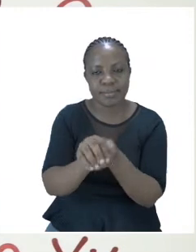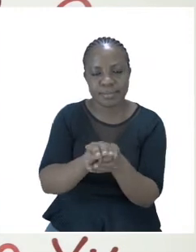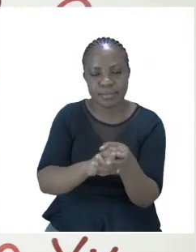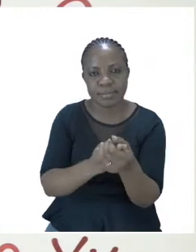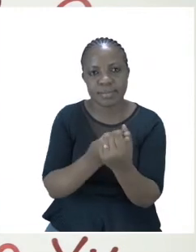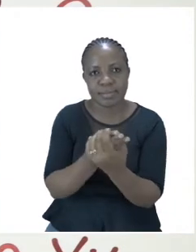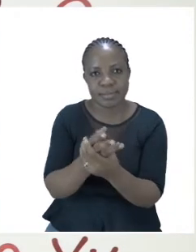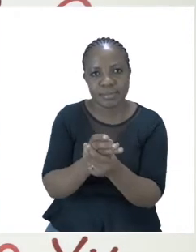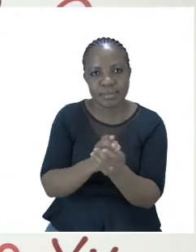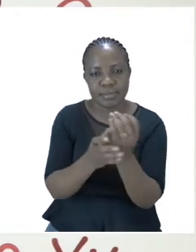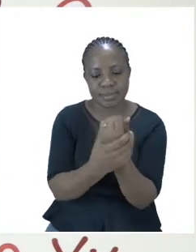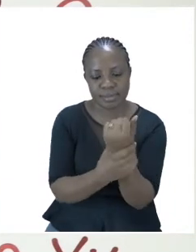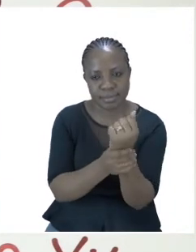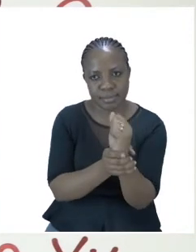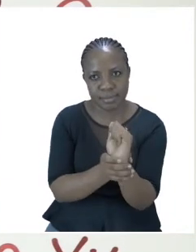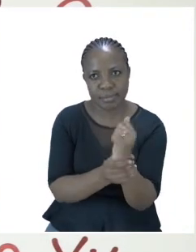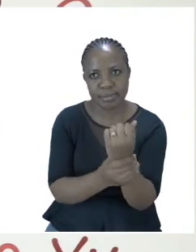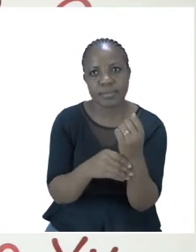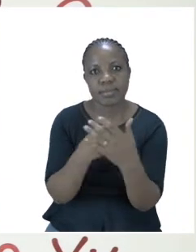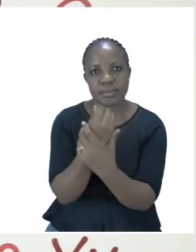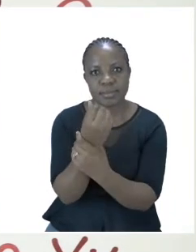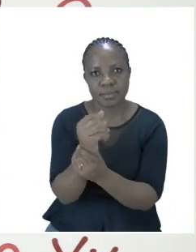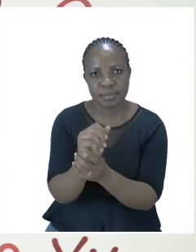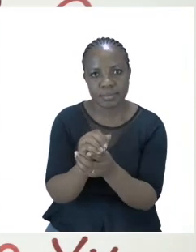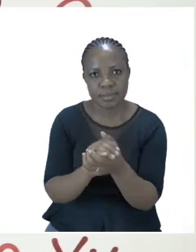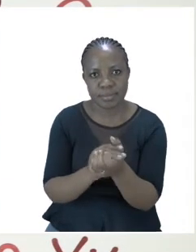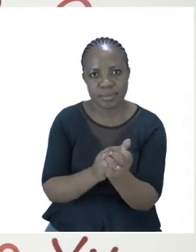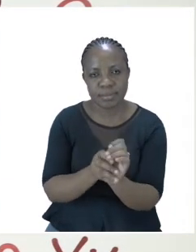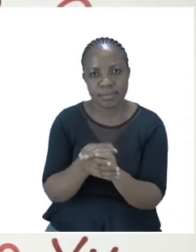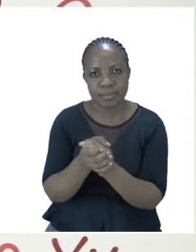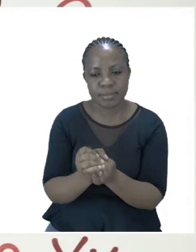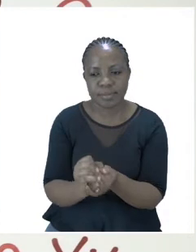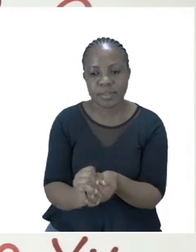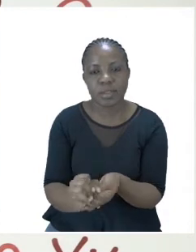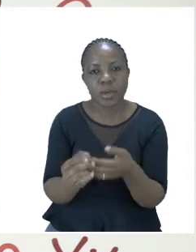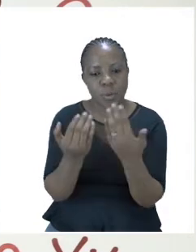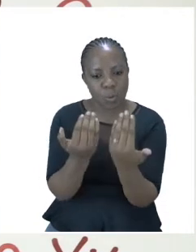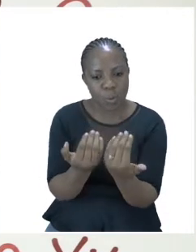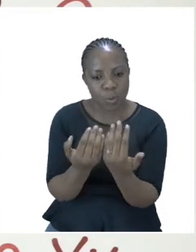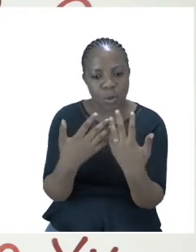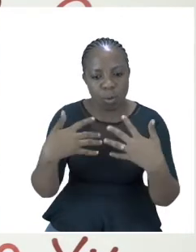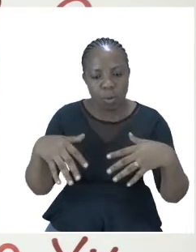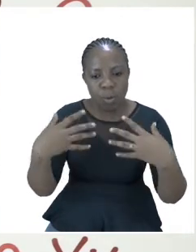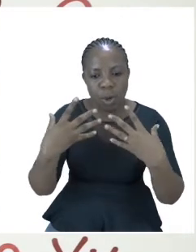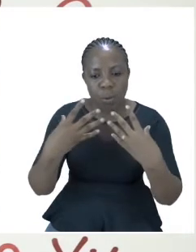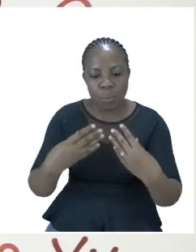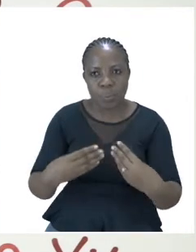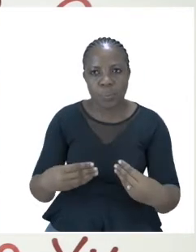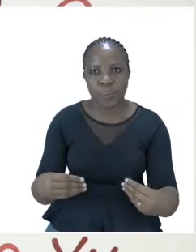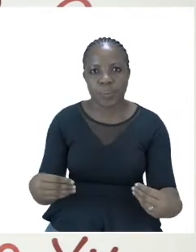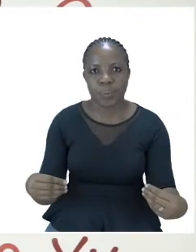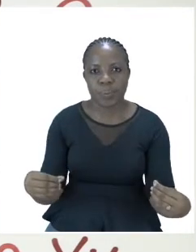and on your wrists as well. Also, don't touch anything before your hands